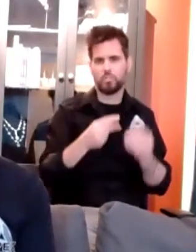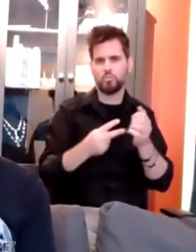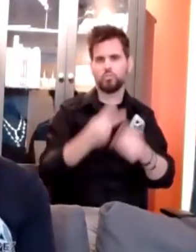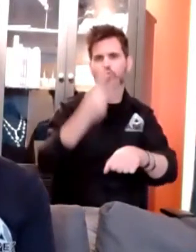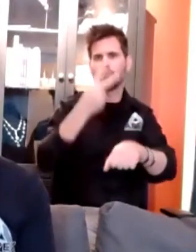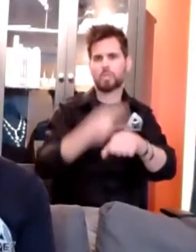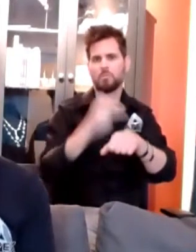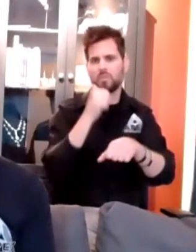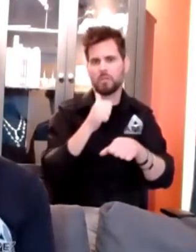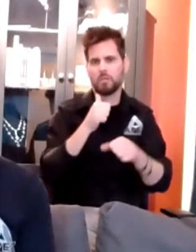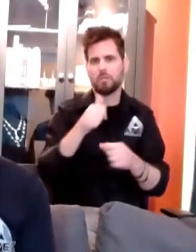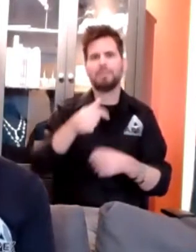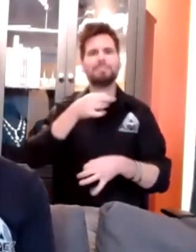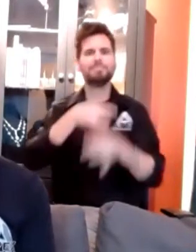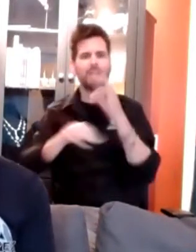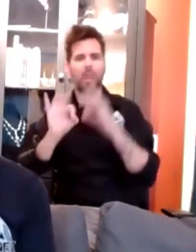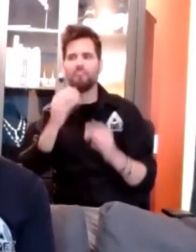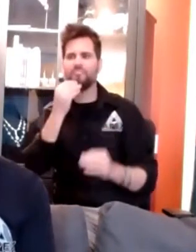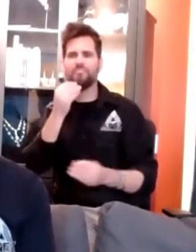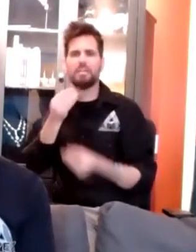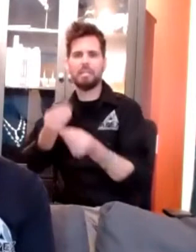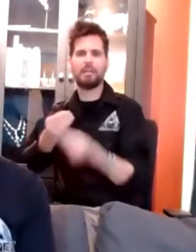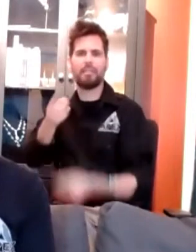doing what, wolves end up having.